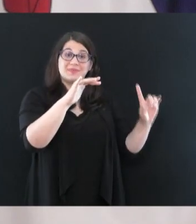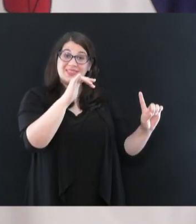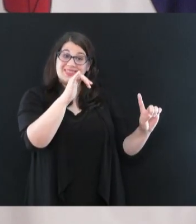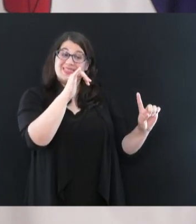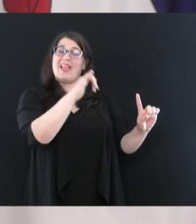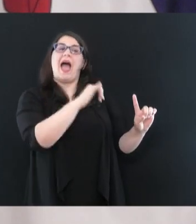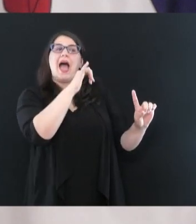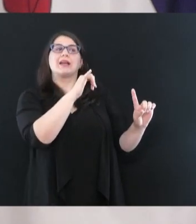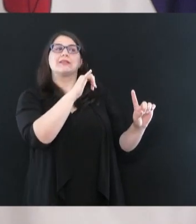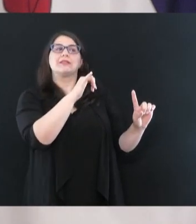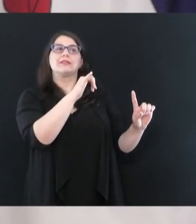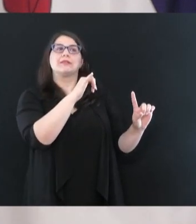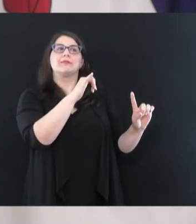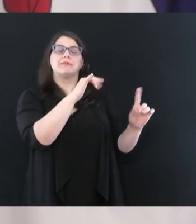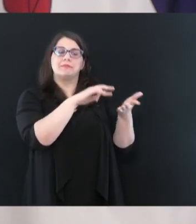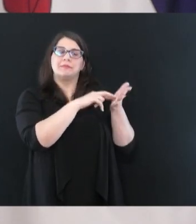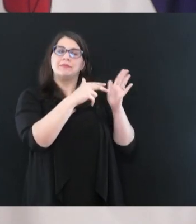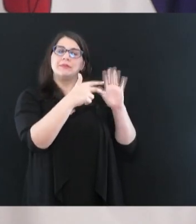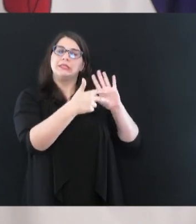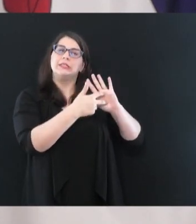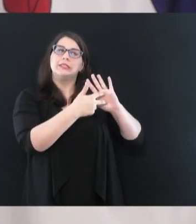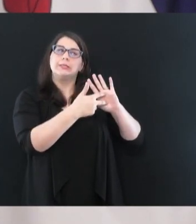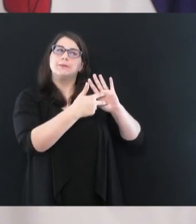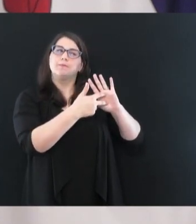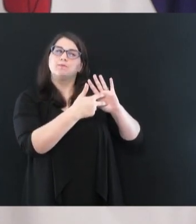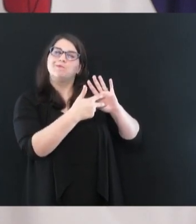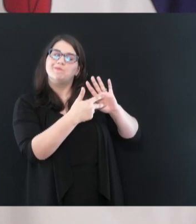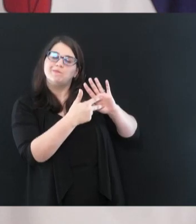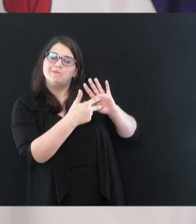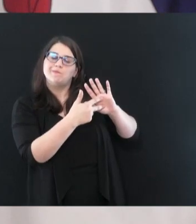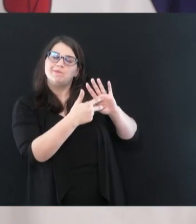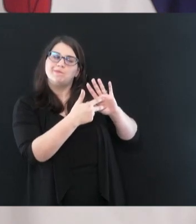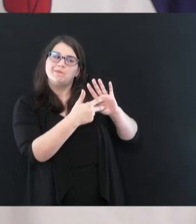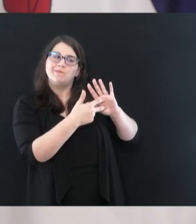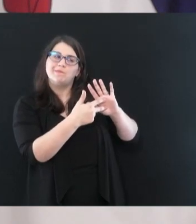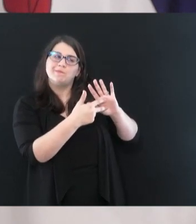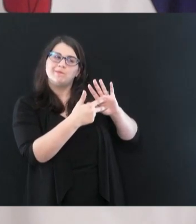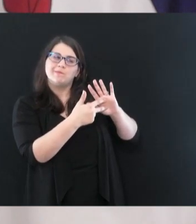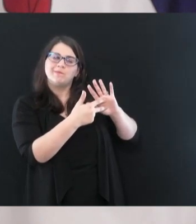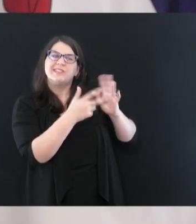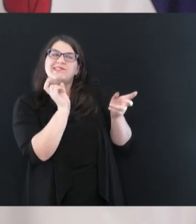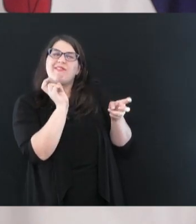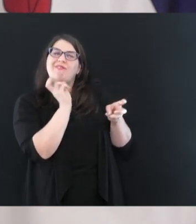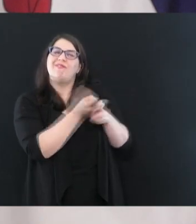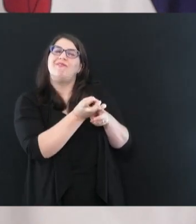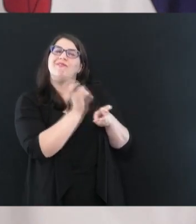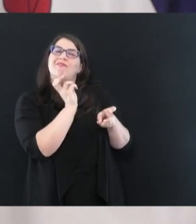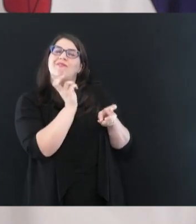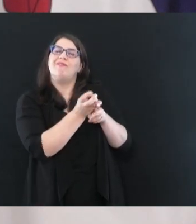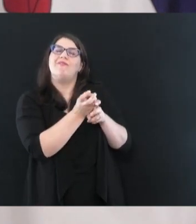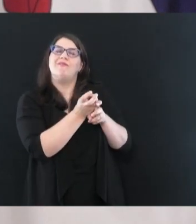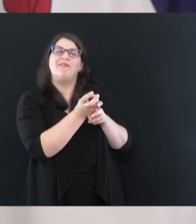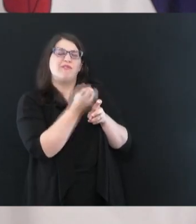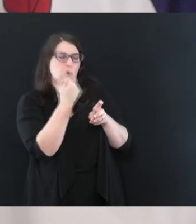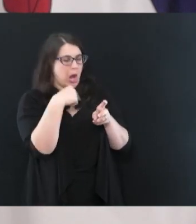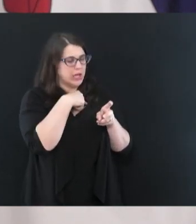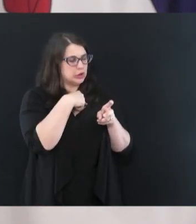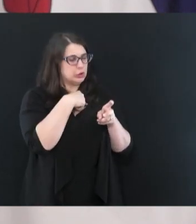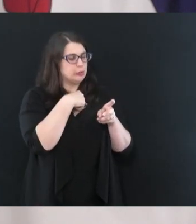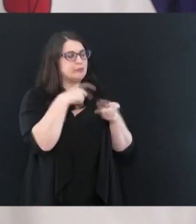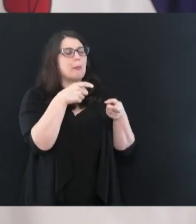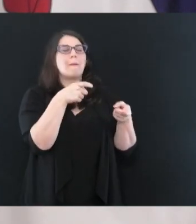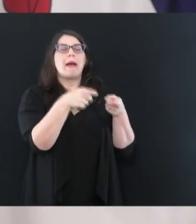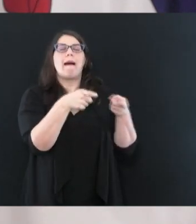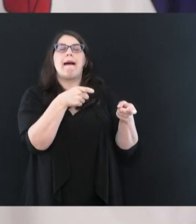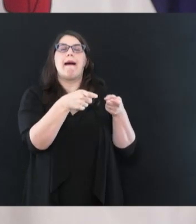surely more difficult to instruct or manage or whatever. And